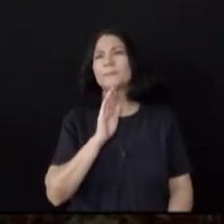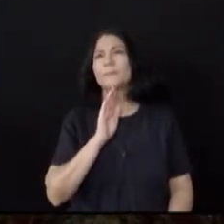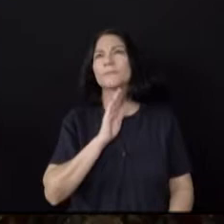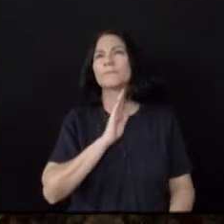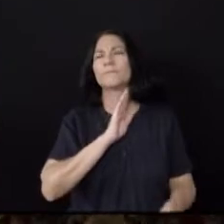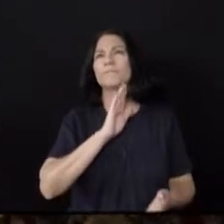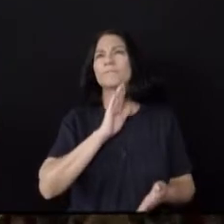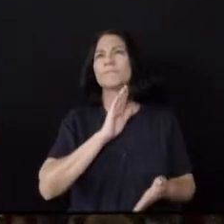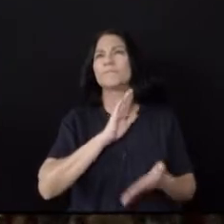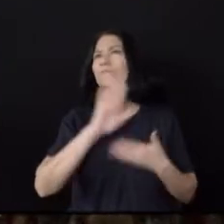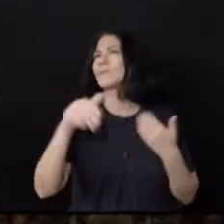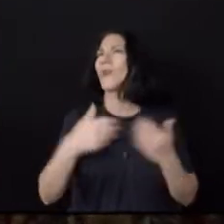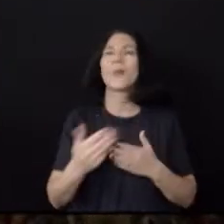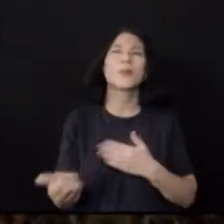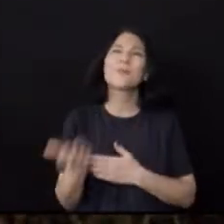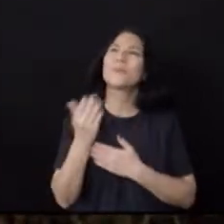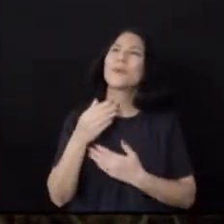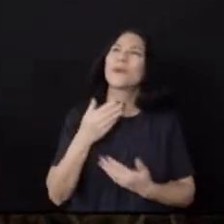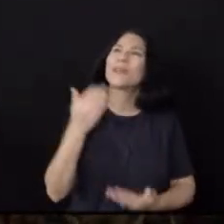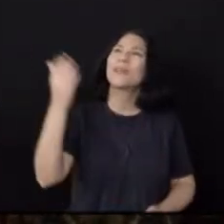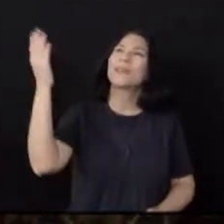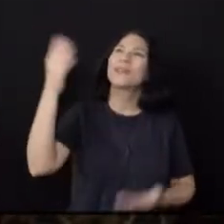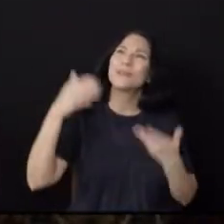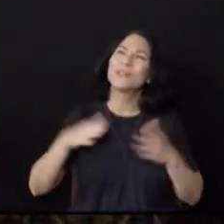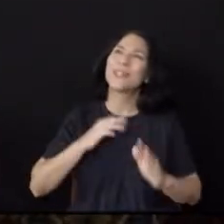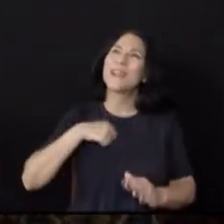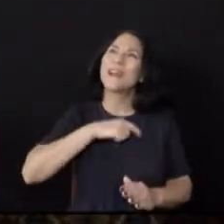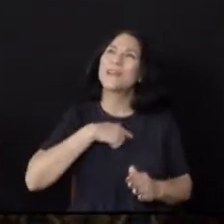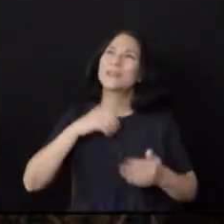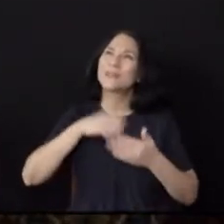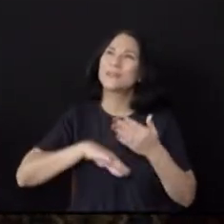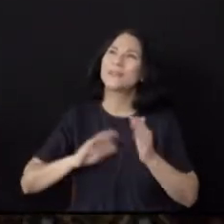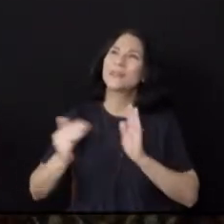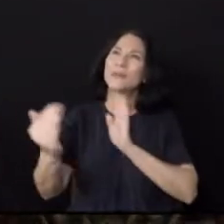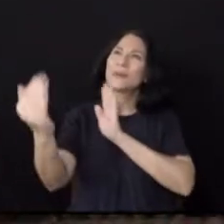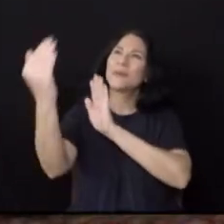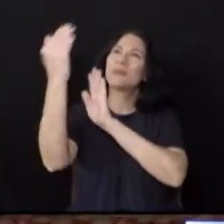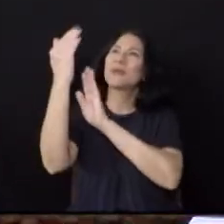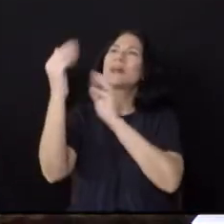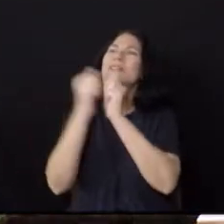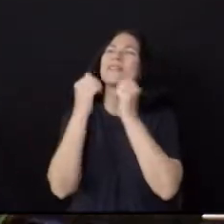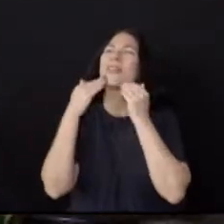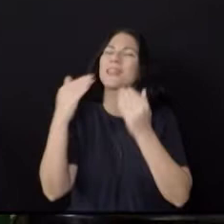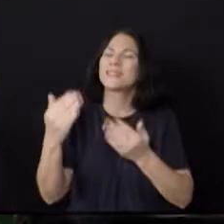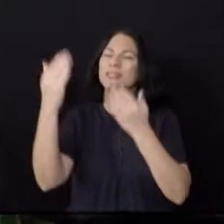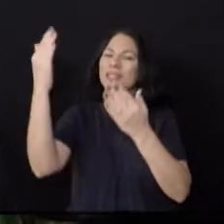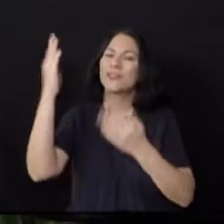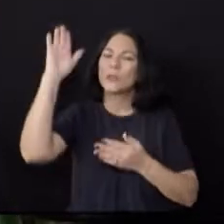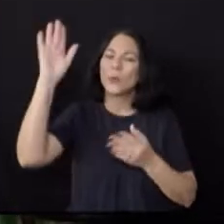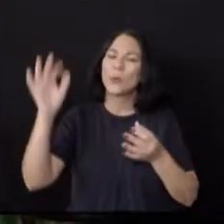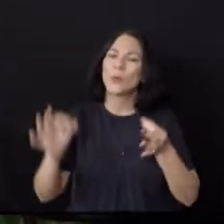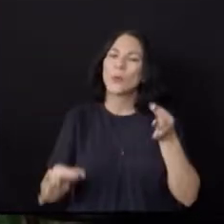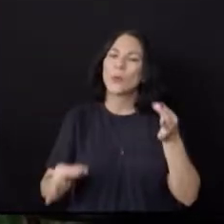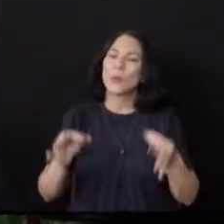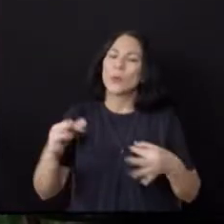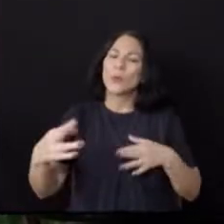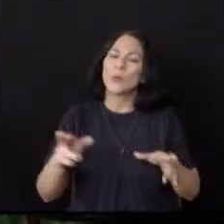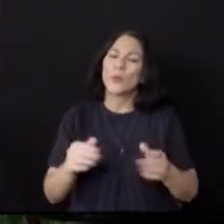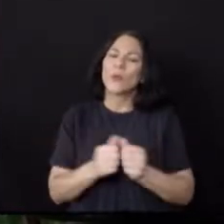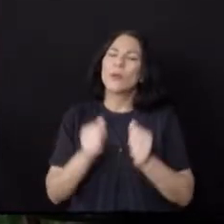all this morning you have allowed us to enter into your presence with thanksgiving, into your courts with